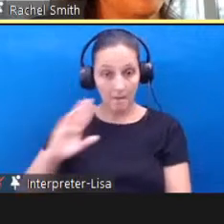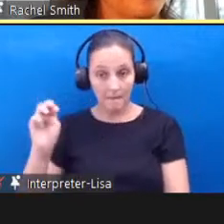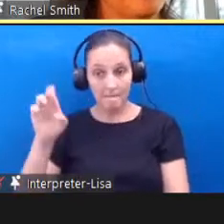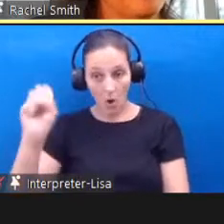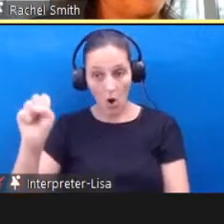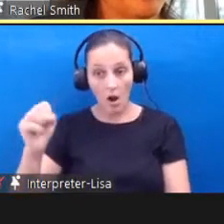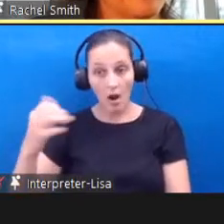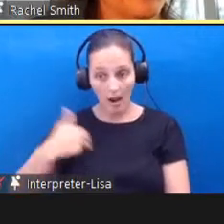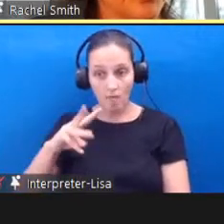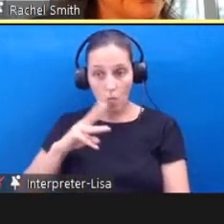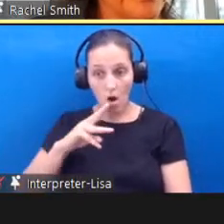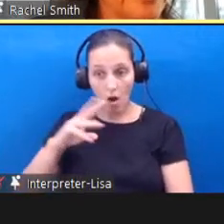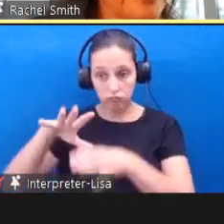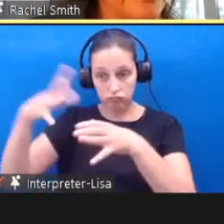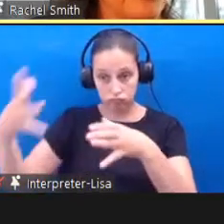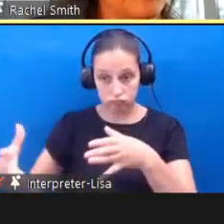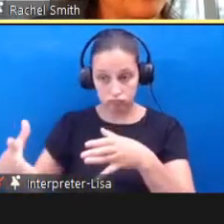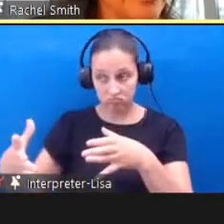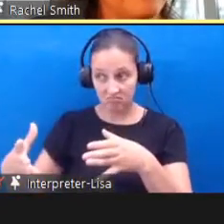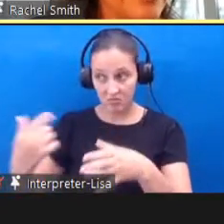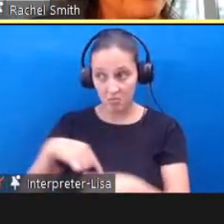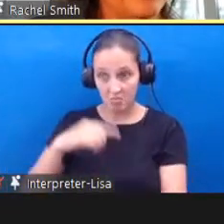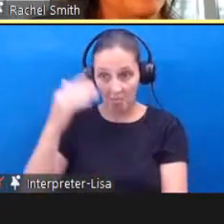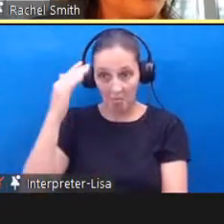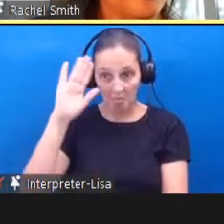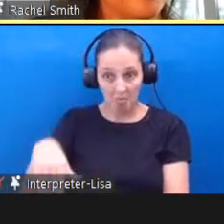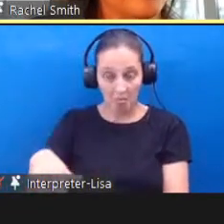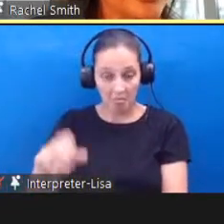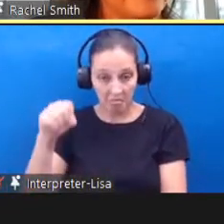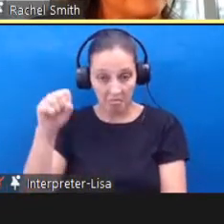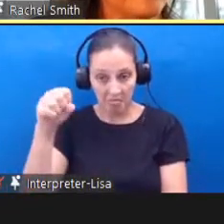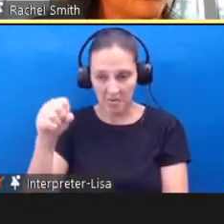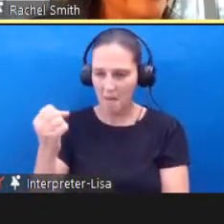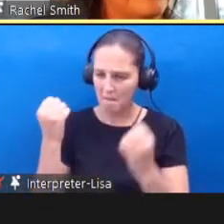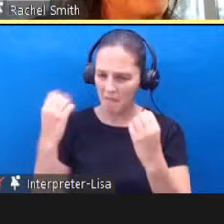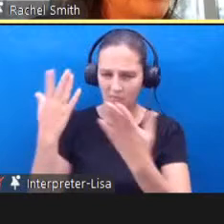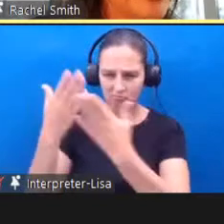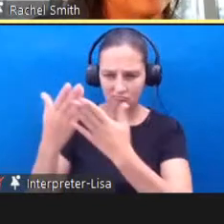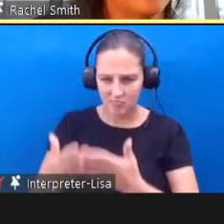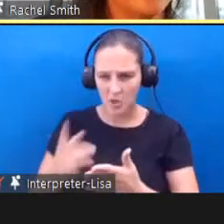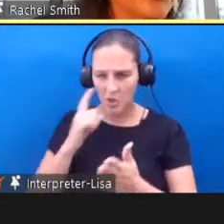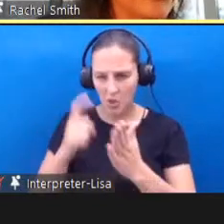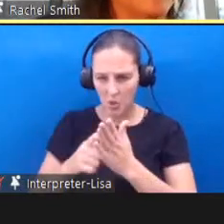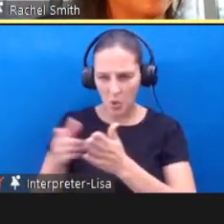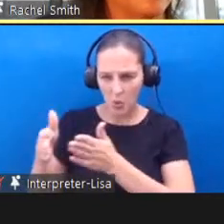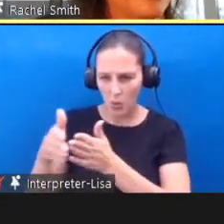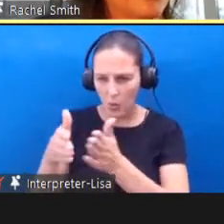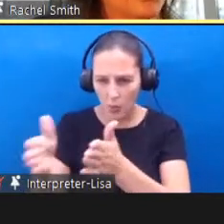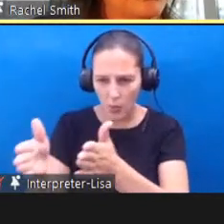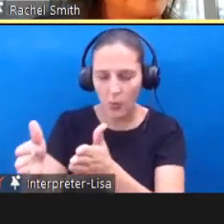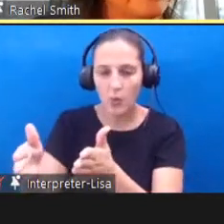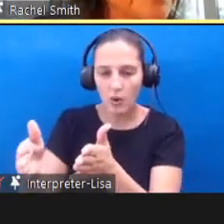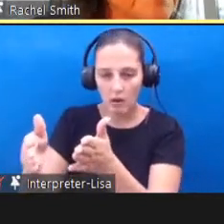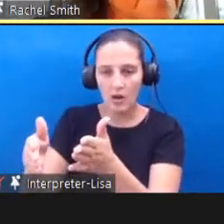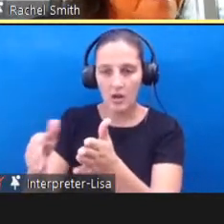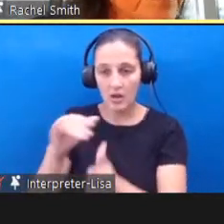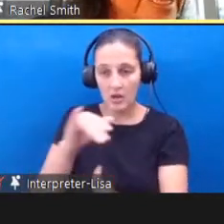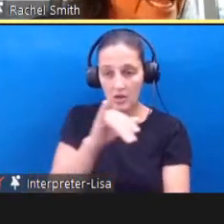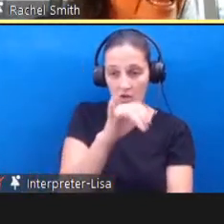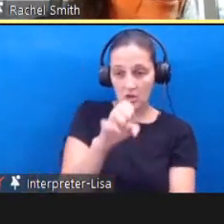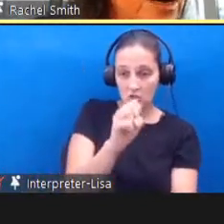this pretty much for sure. There's a lot of evidence for it. There are channels, old outflow channels. Jezero is an old